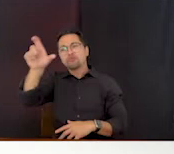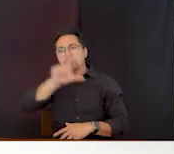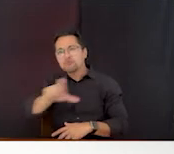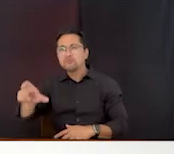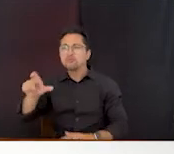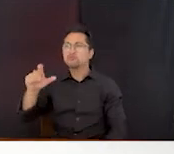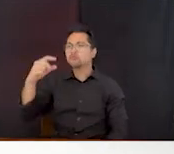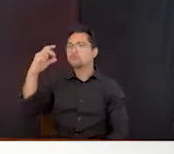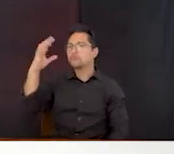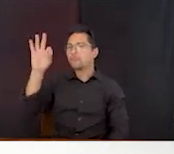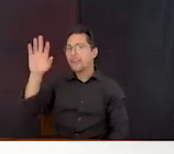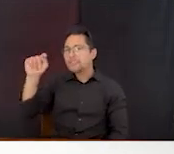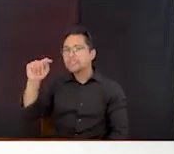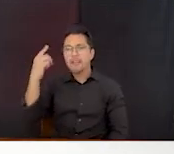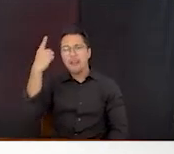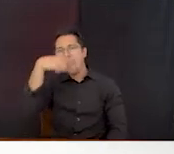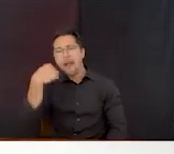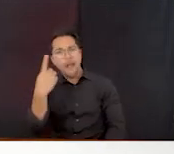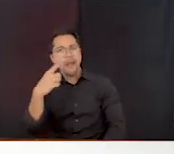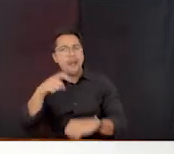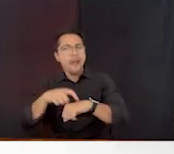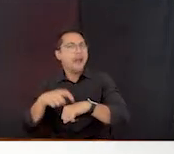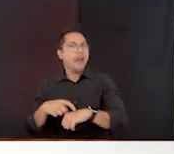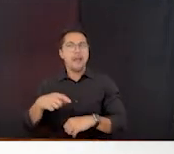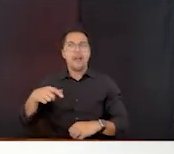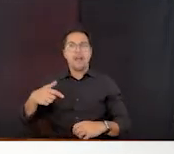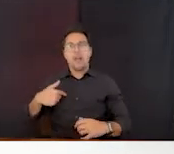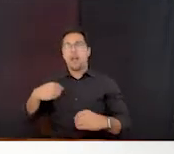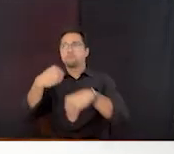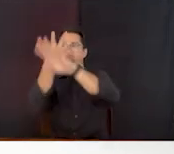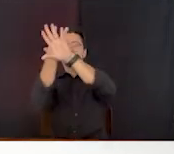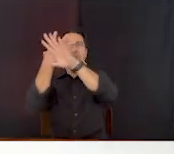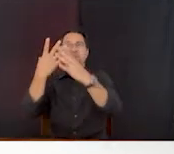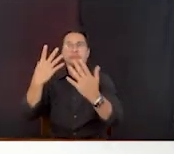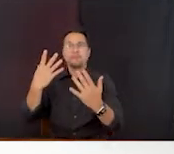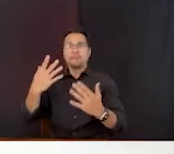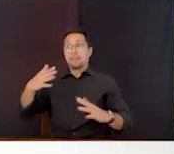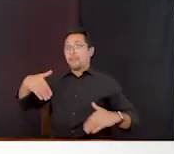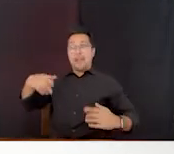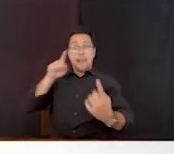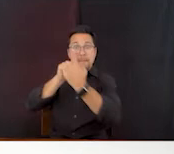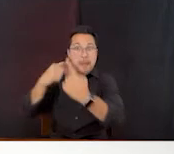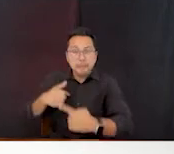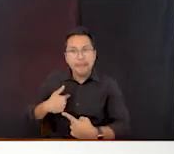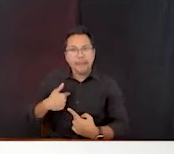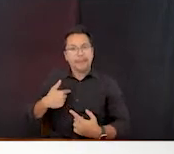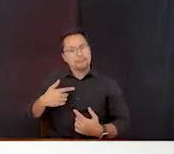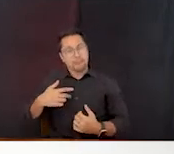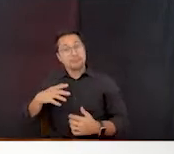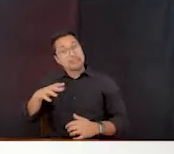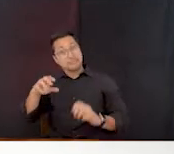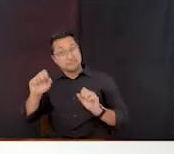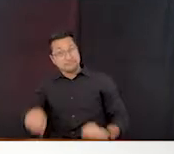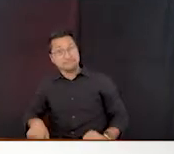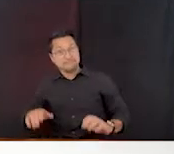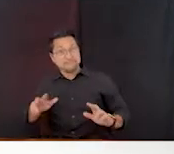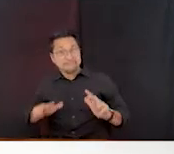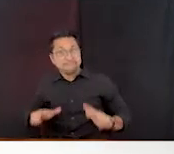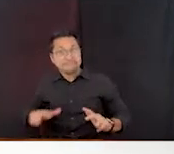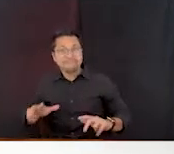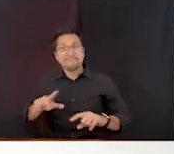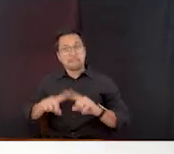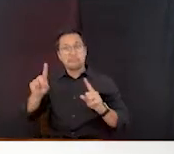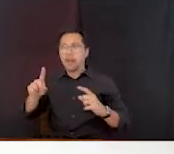these different schools I was considering. Some of them I found myself, some of them I got recommendations for. And I think I ended up playing for between 20 and